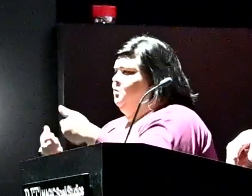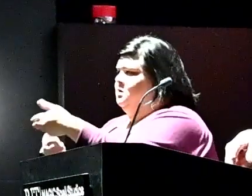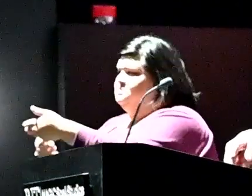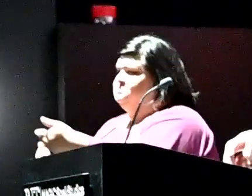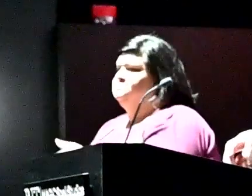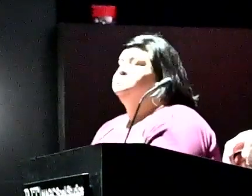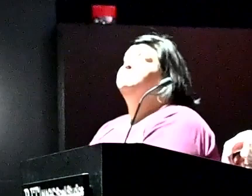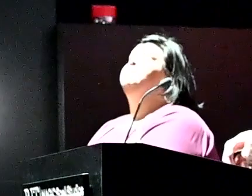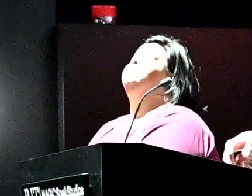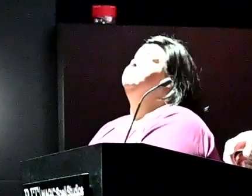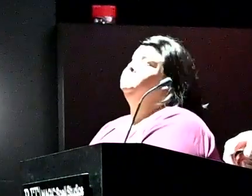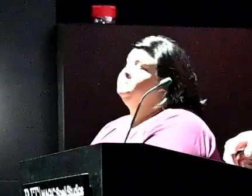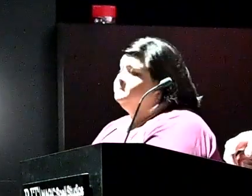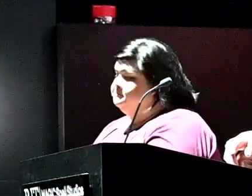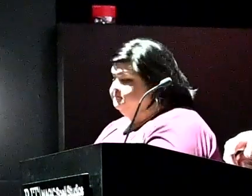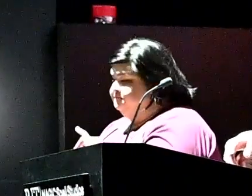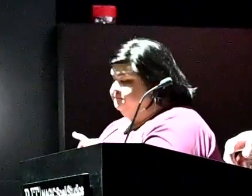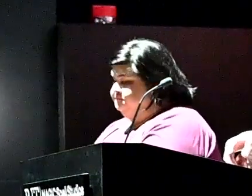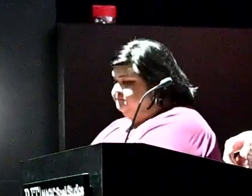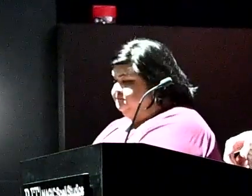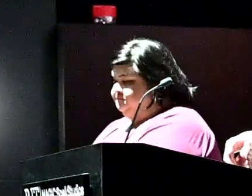process?